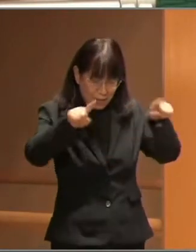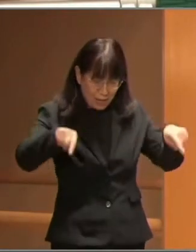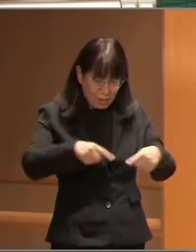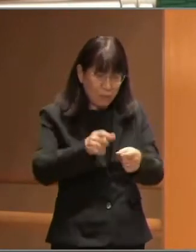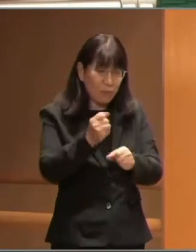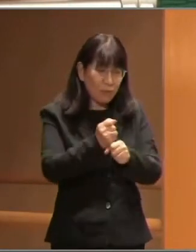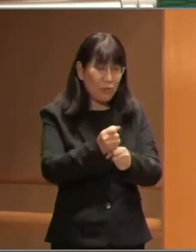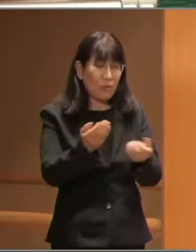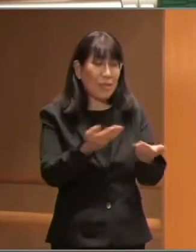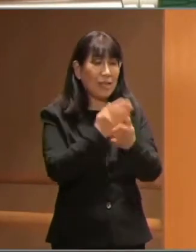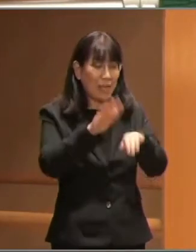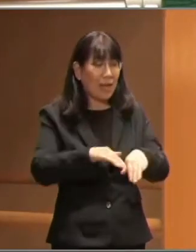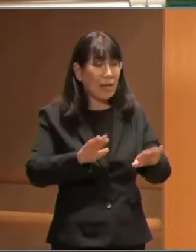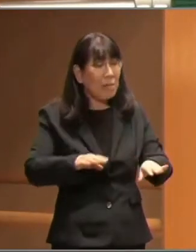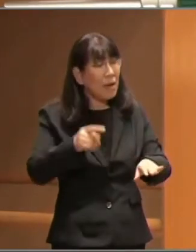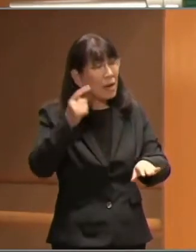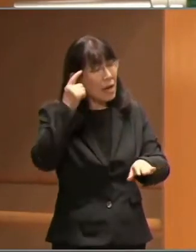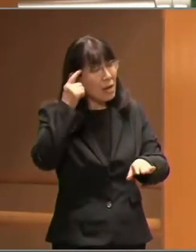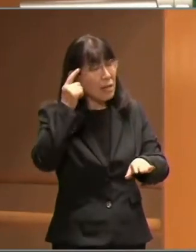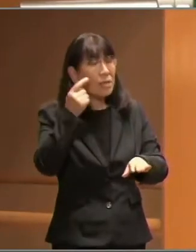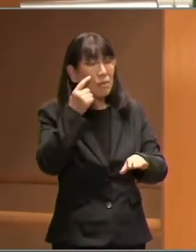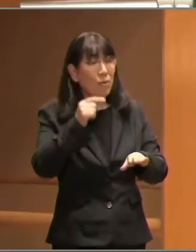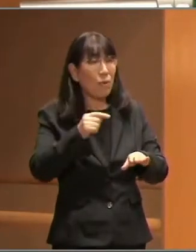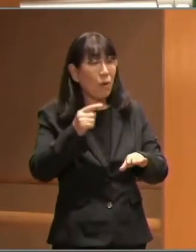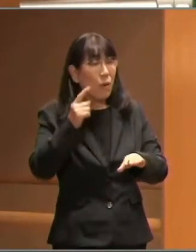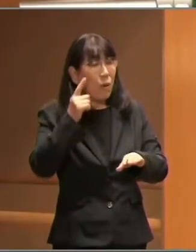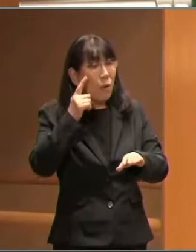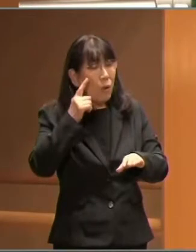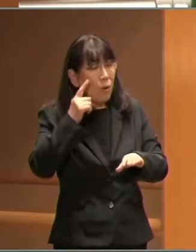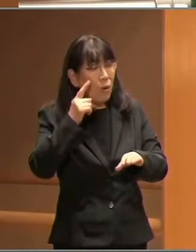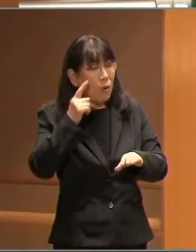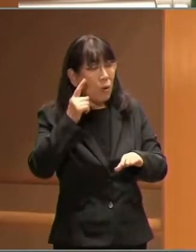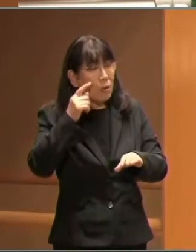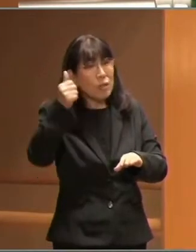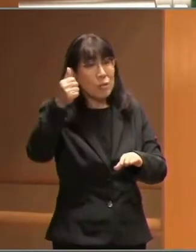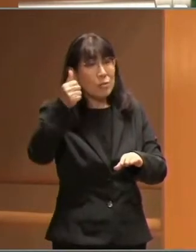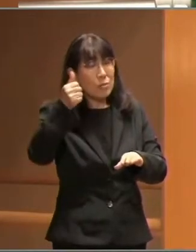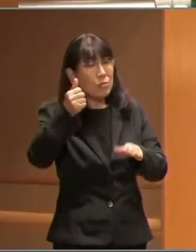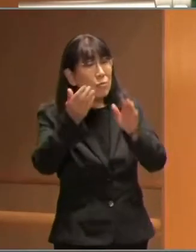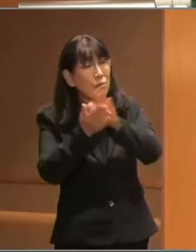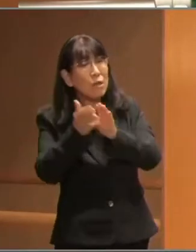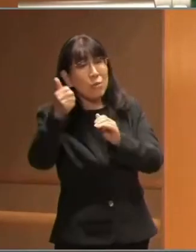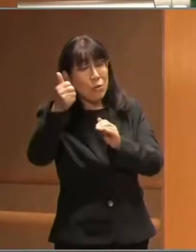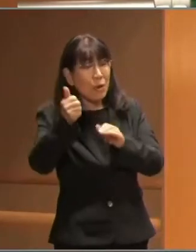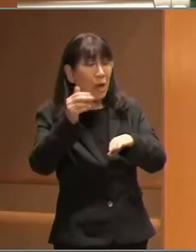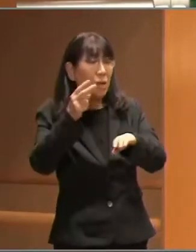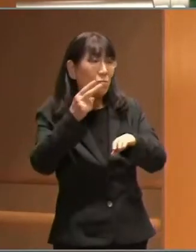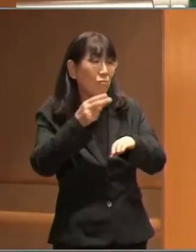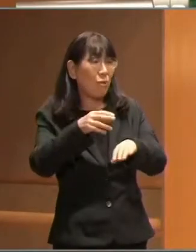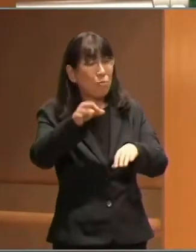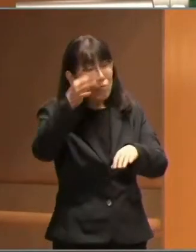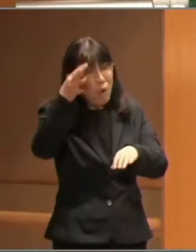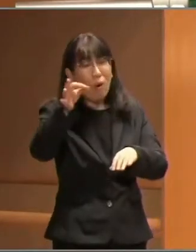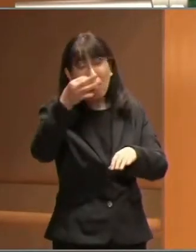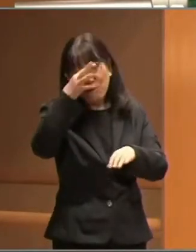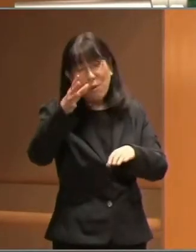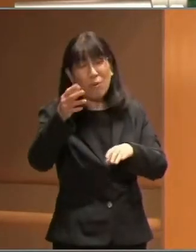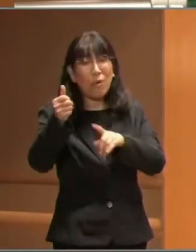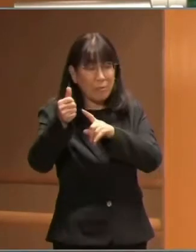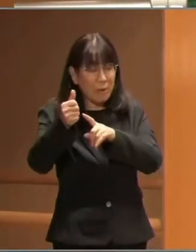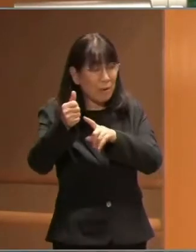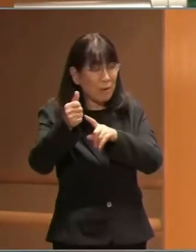year. However, when I look back, my father was a professional paper